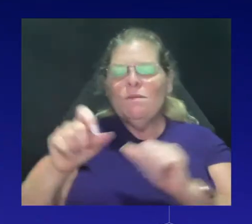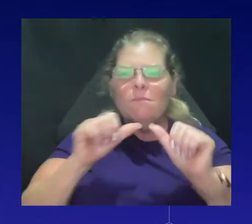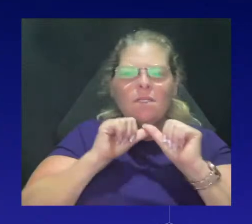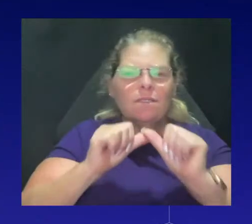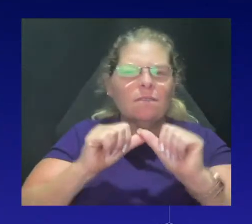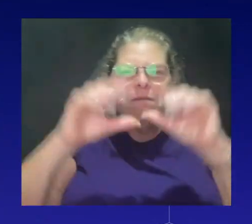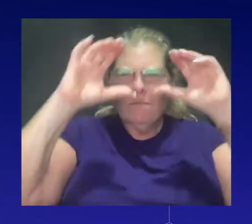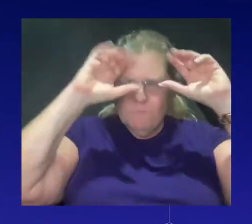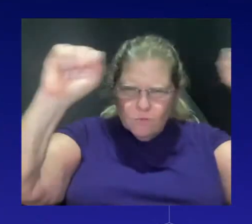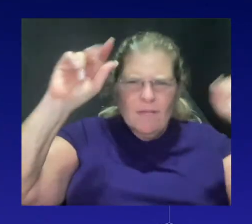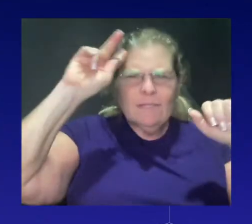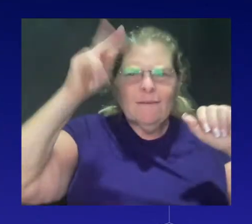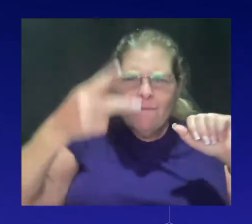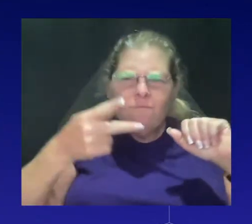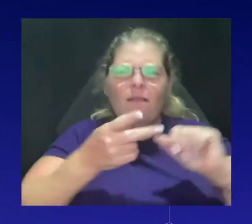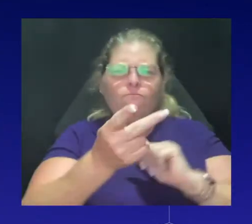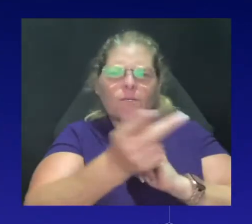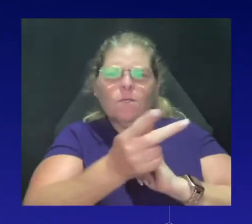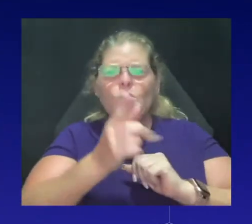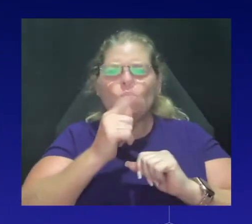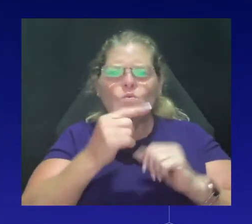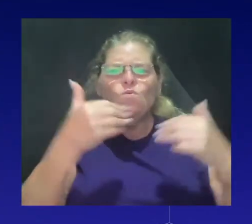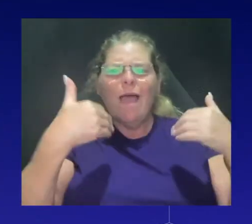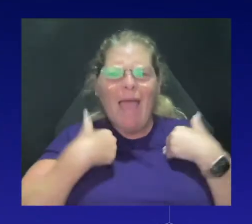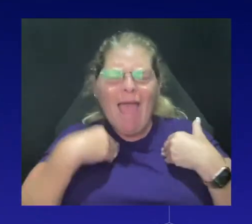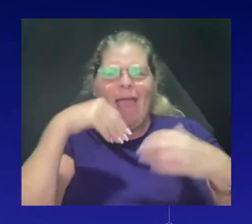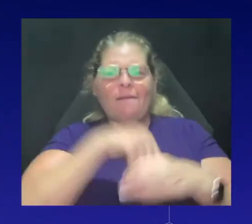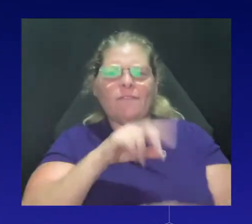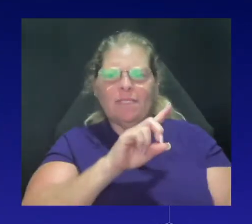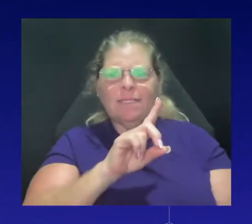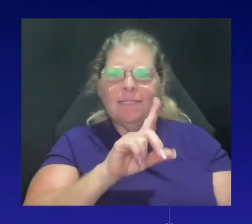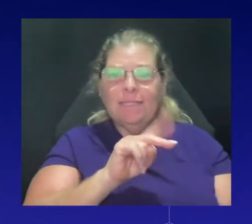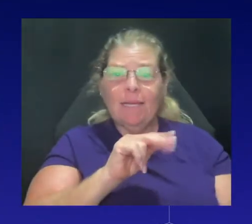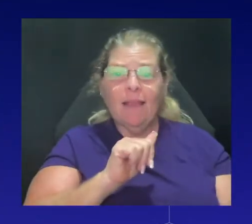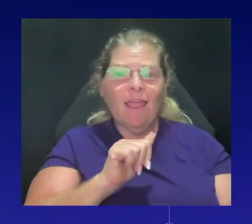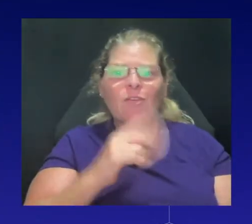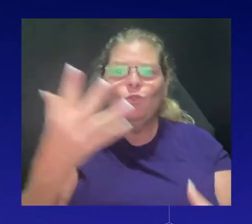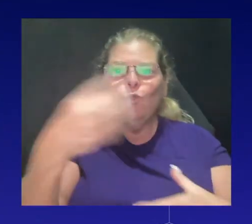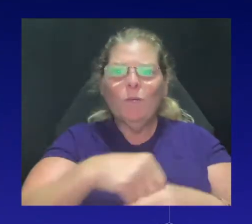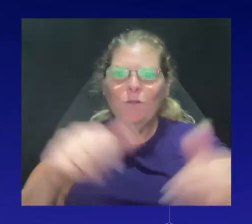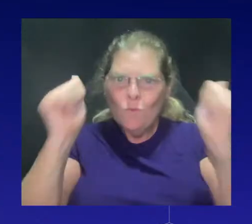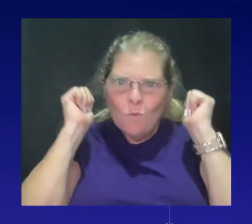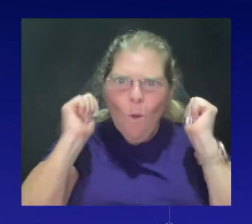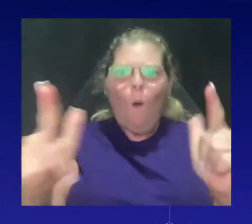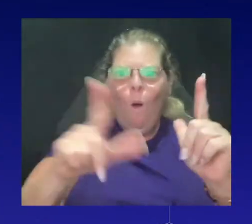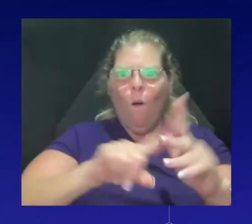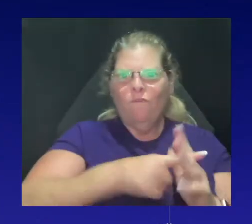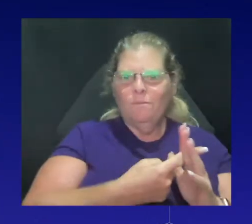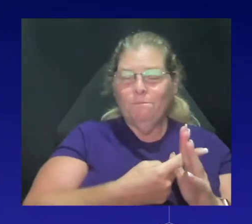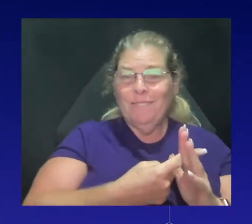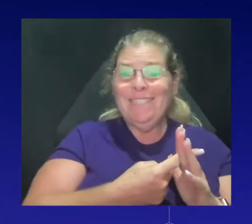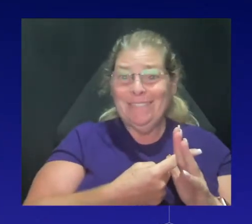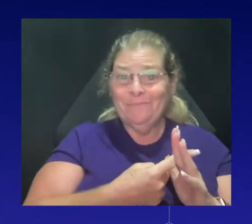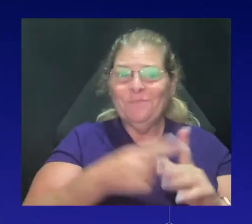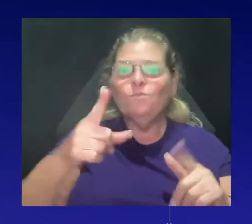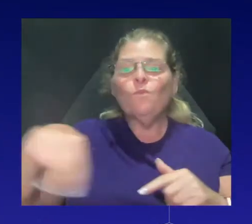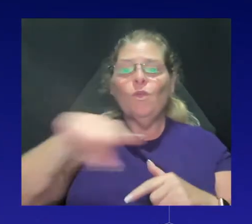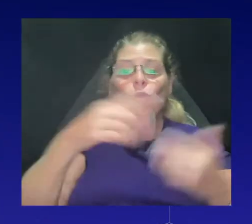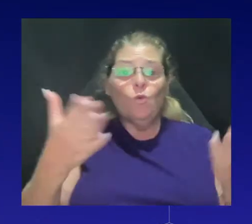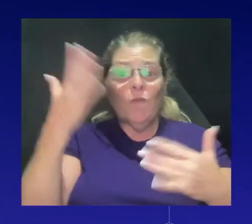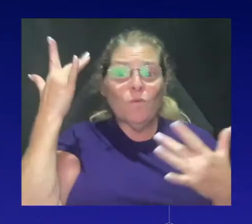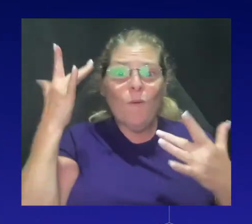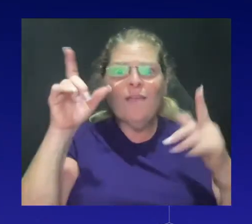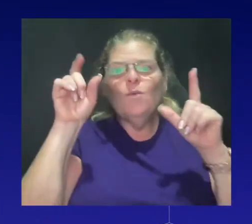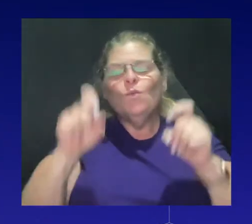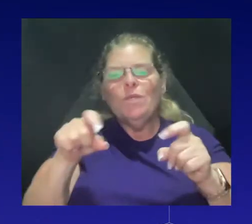president who have it in their DNA to include all of us from the get-go. And so you are here because we need to have those